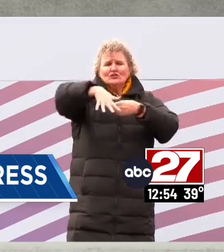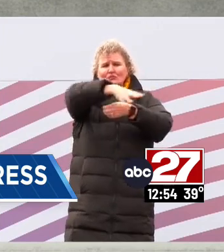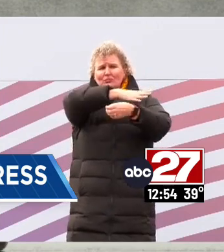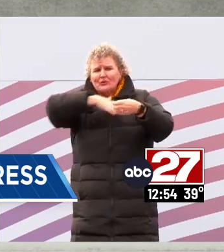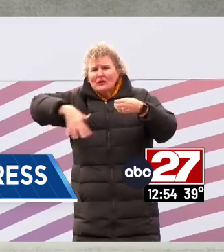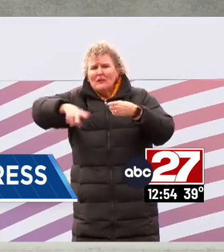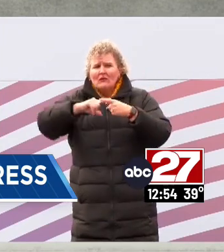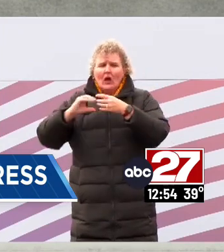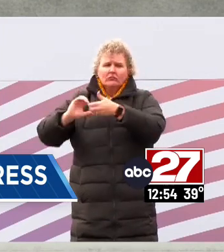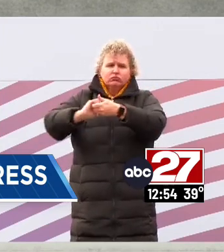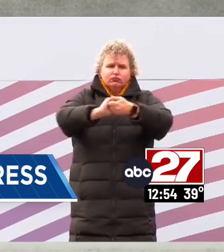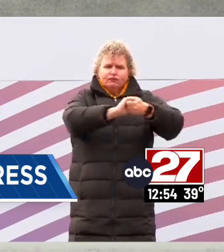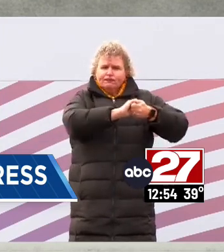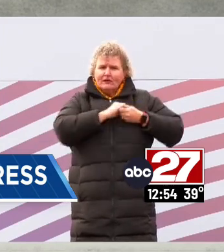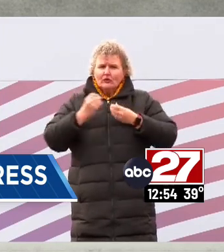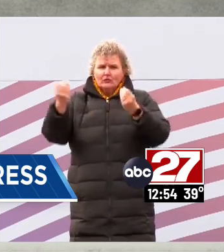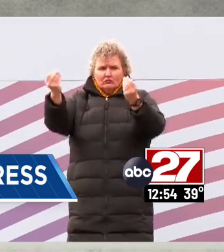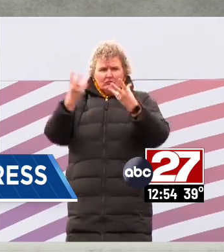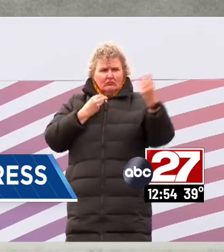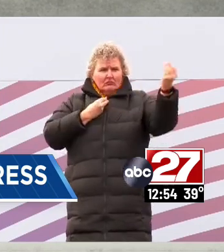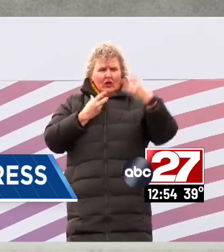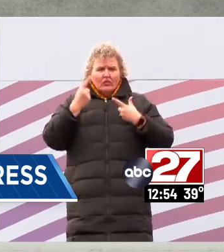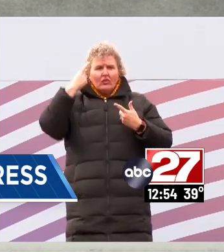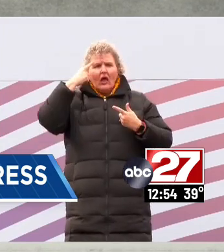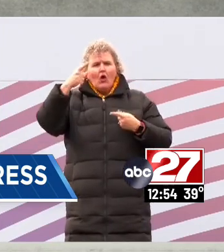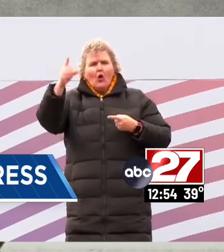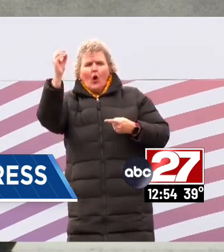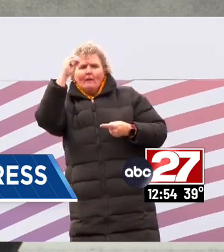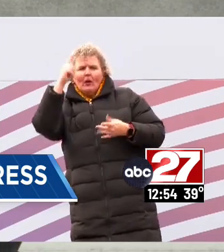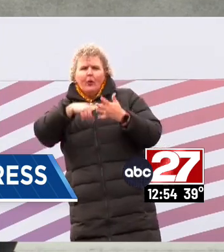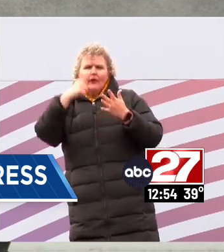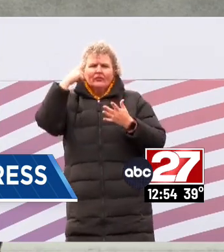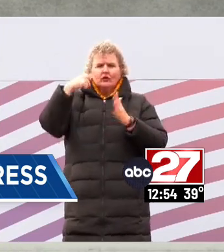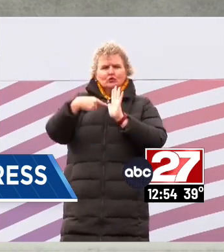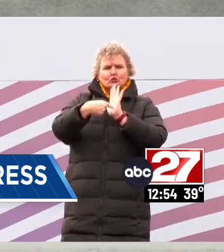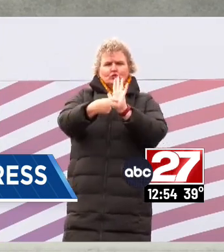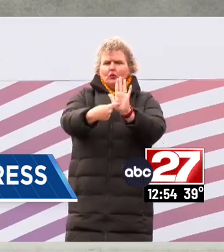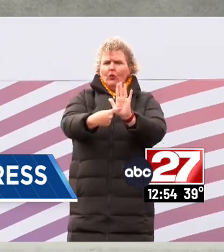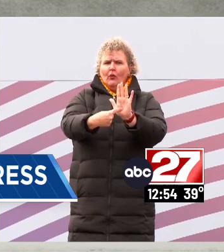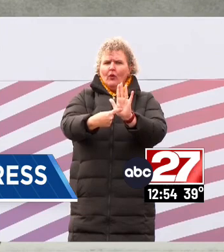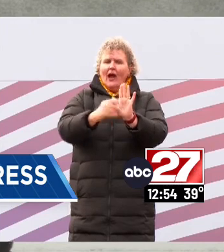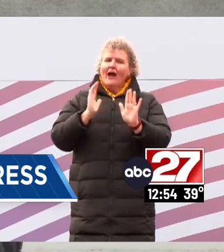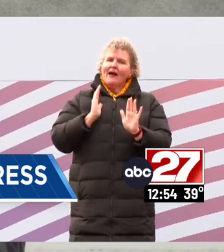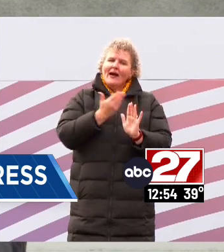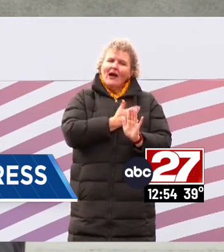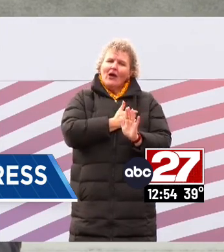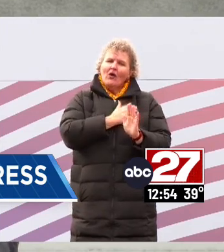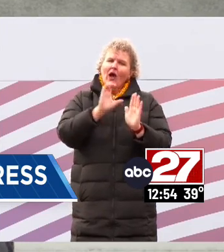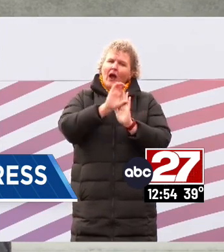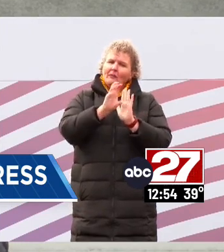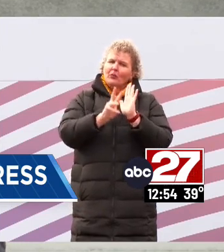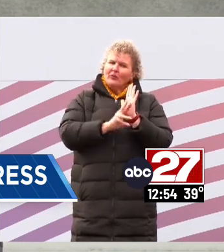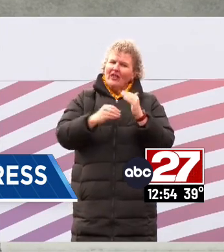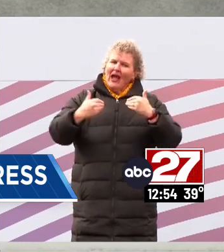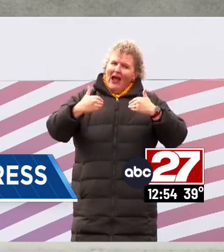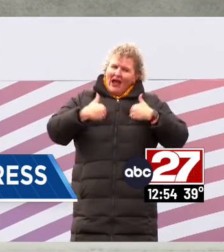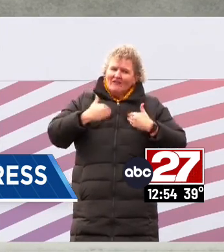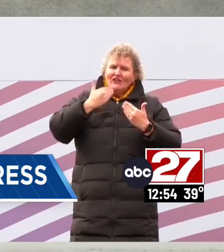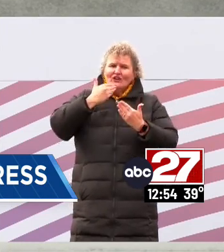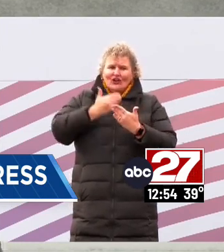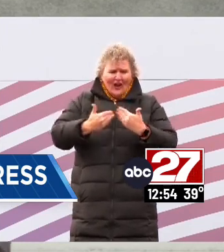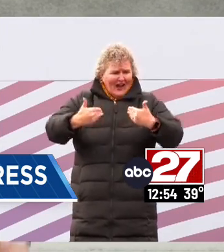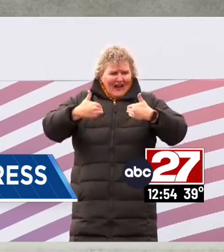you think. You showed the underlying goodness within our Commonwealth, that you want a society that